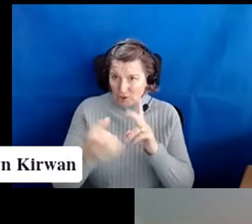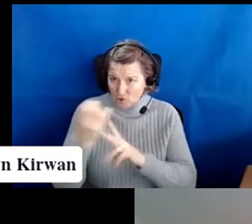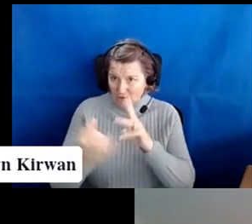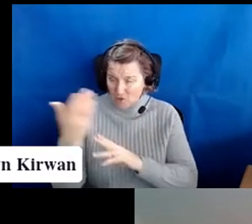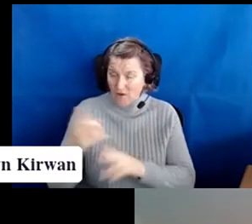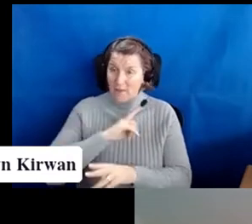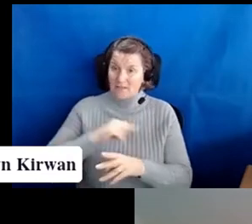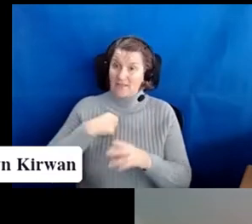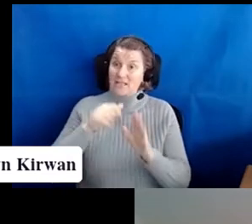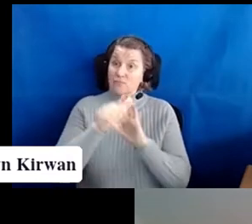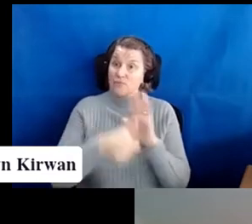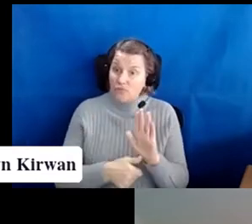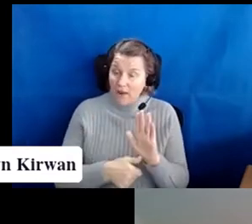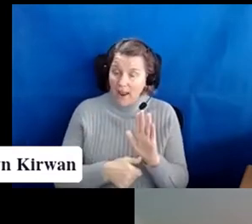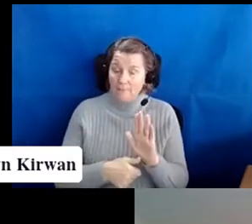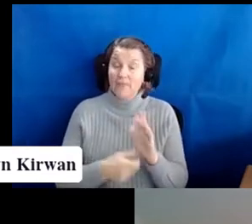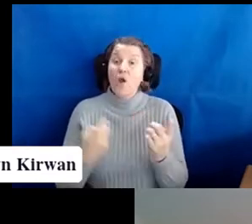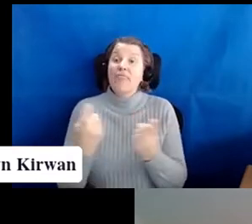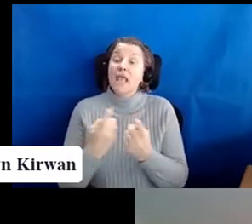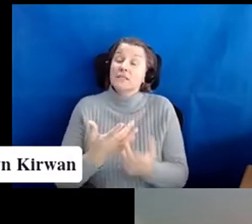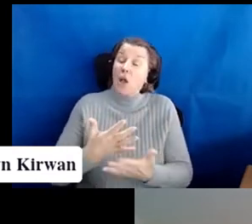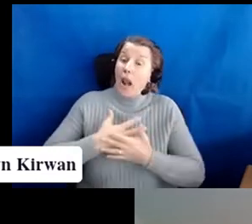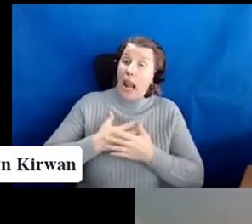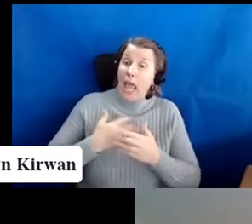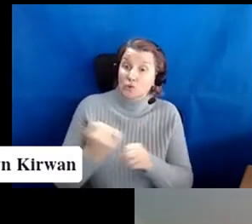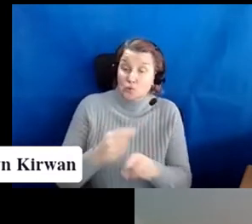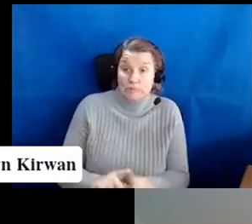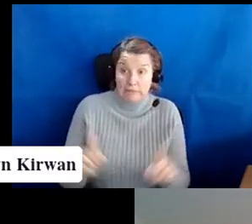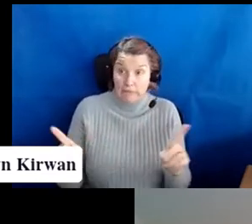There are things that I would like to do slightly differently if we were to run this again.